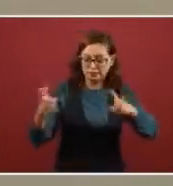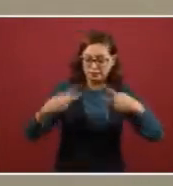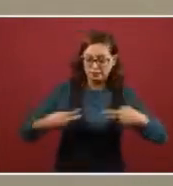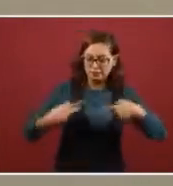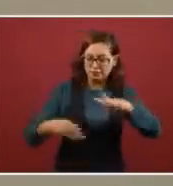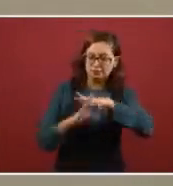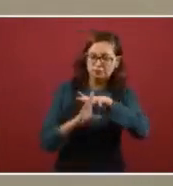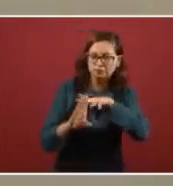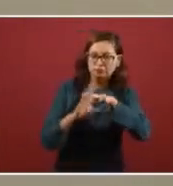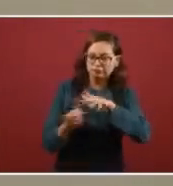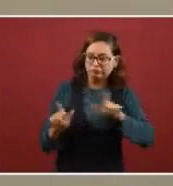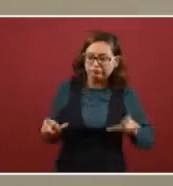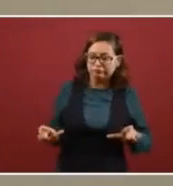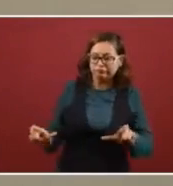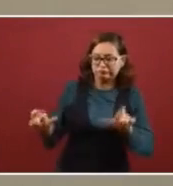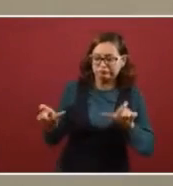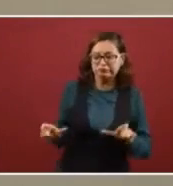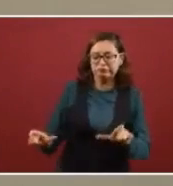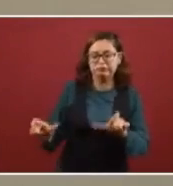the strategy.